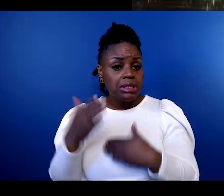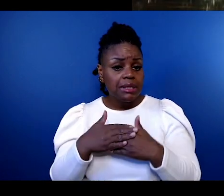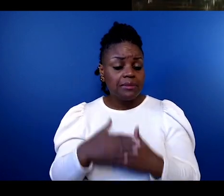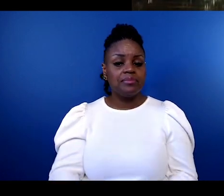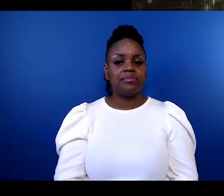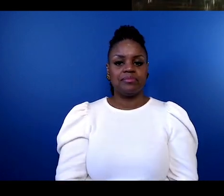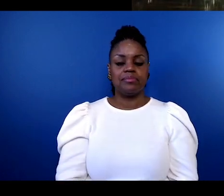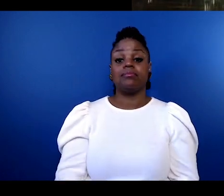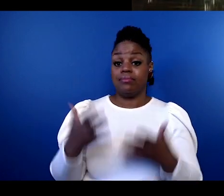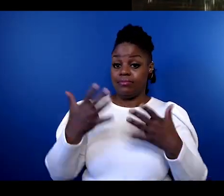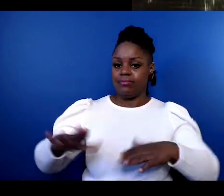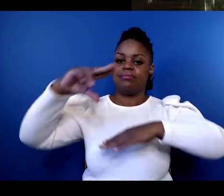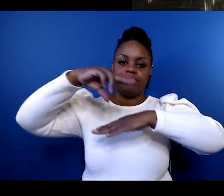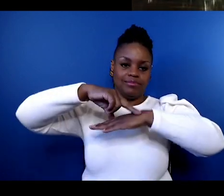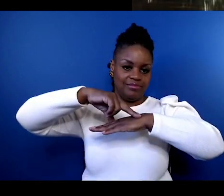Then forward fold.